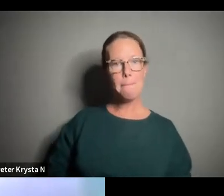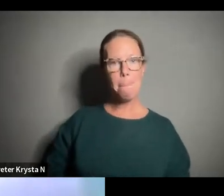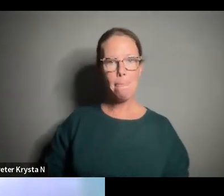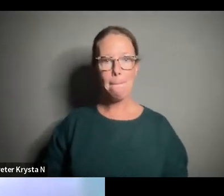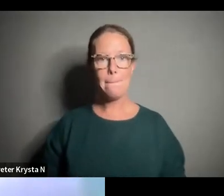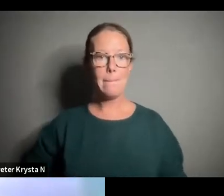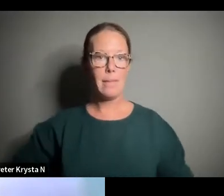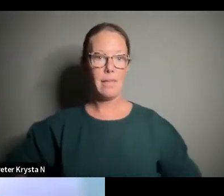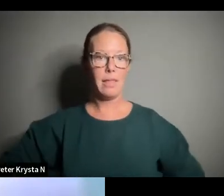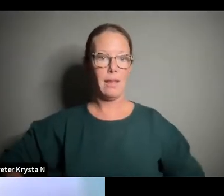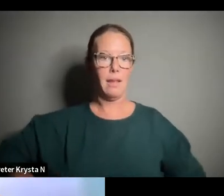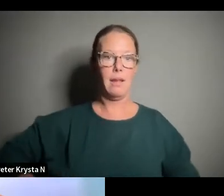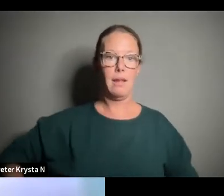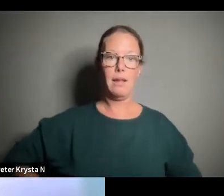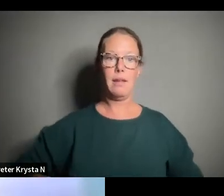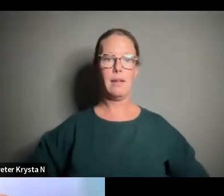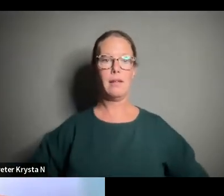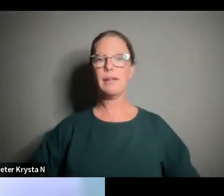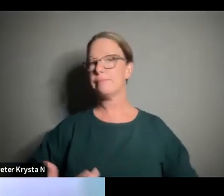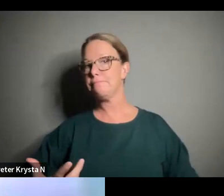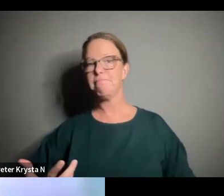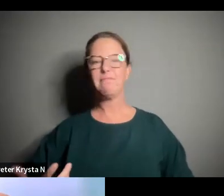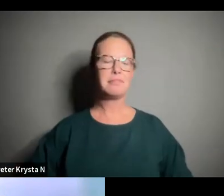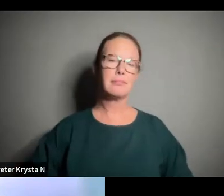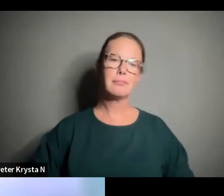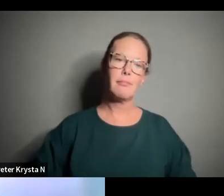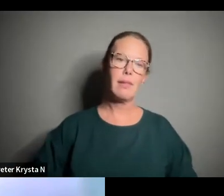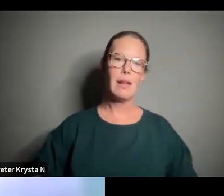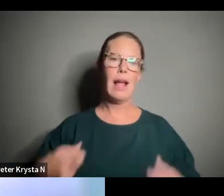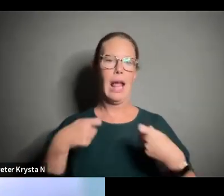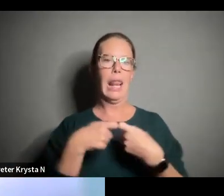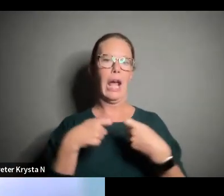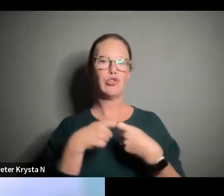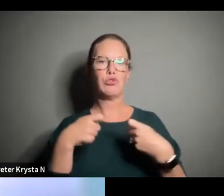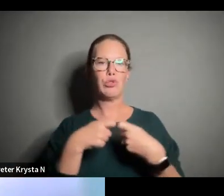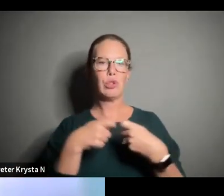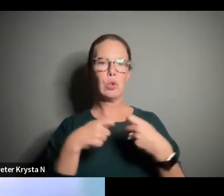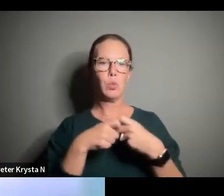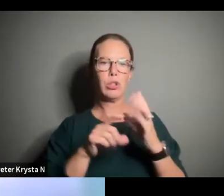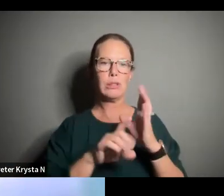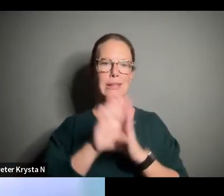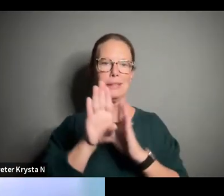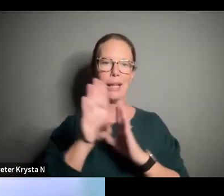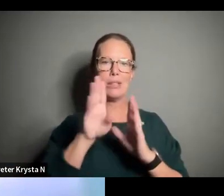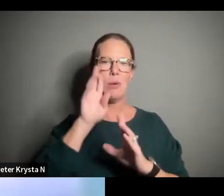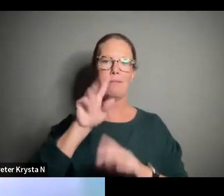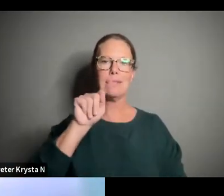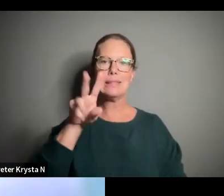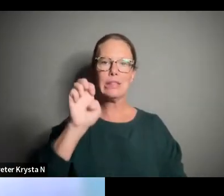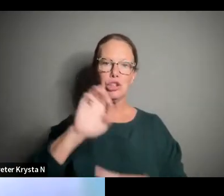is that a problem, device. No, the electrodes were designed to get tissue ingrowth, there's